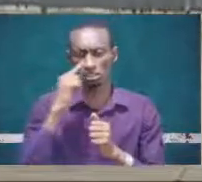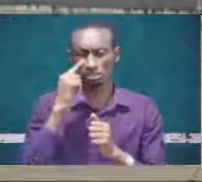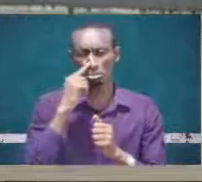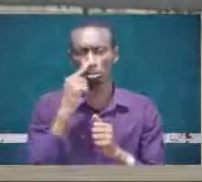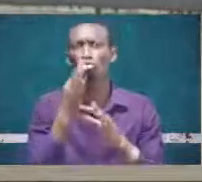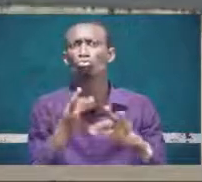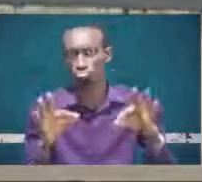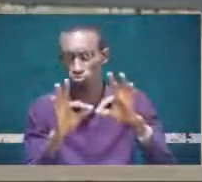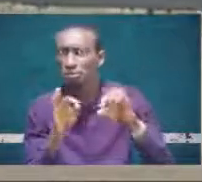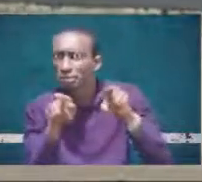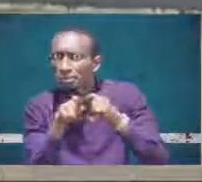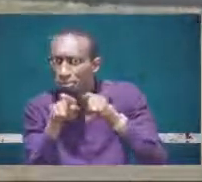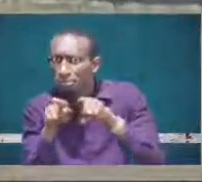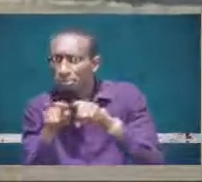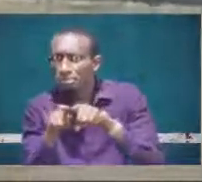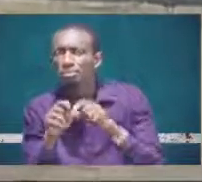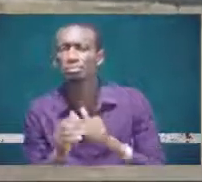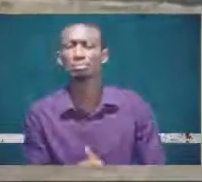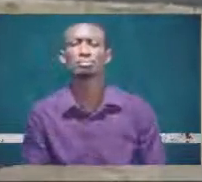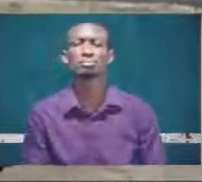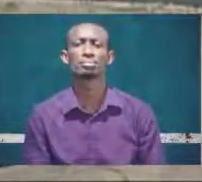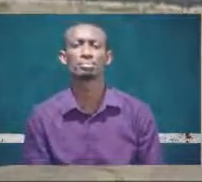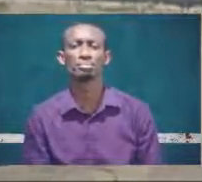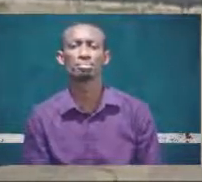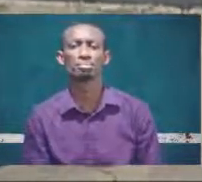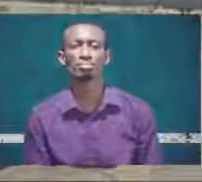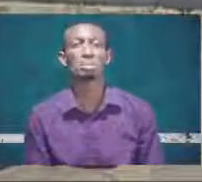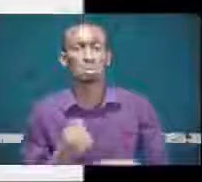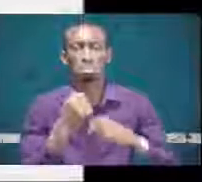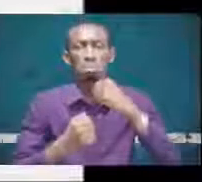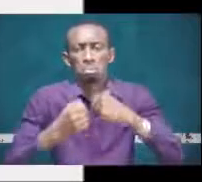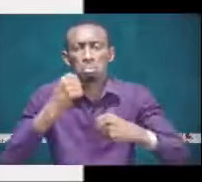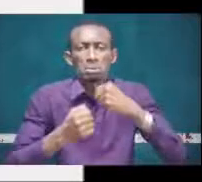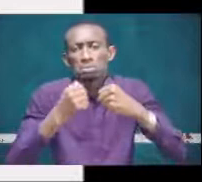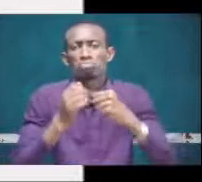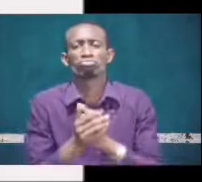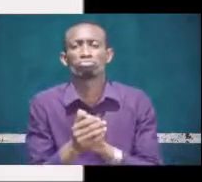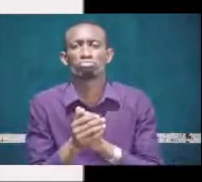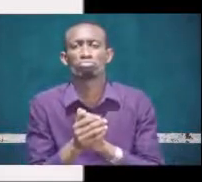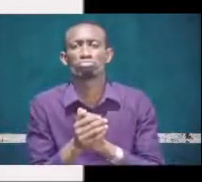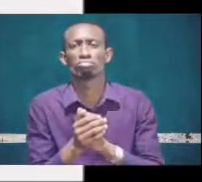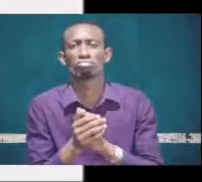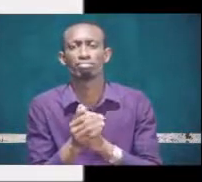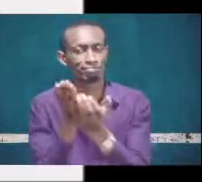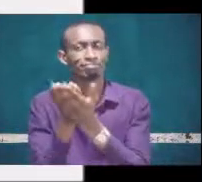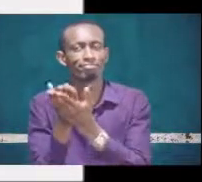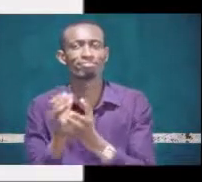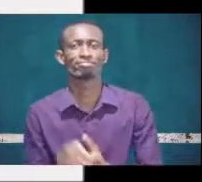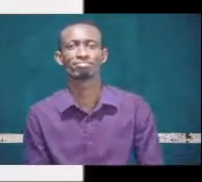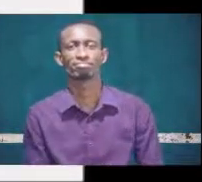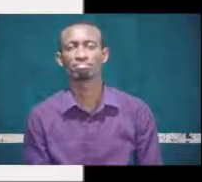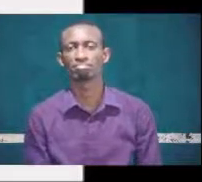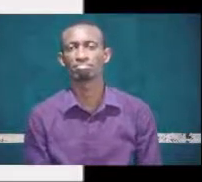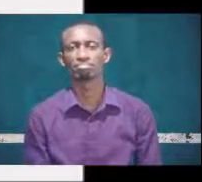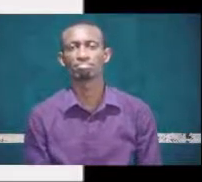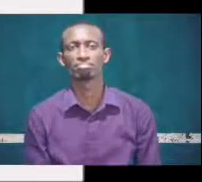for goods that serve the same purpose. Demand for substitutes. That is what we call